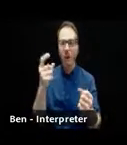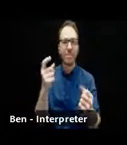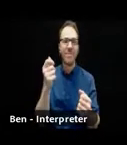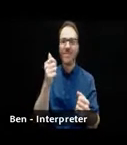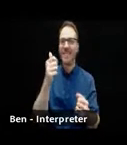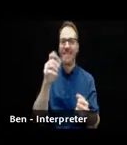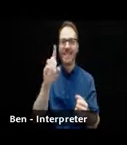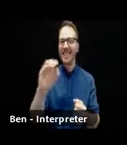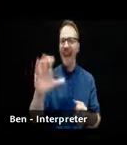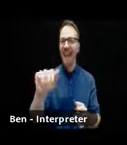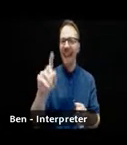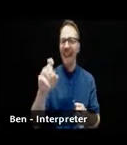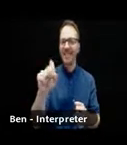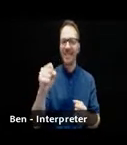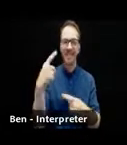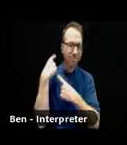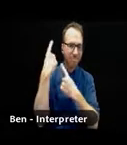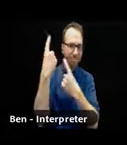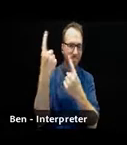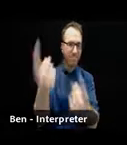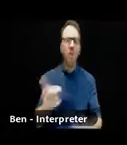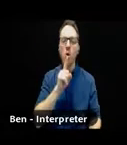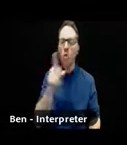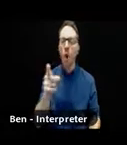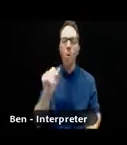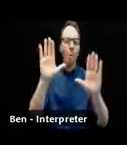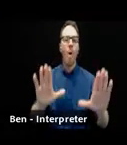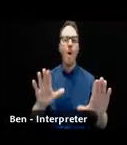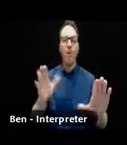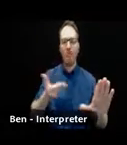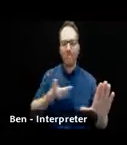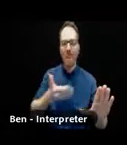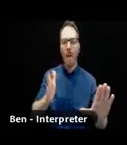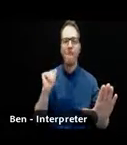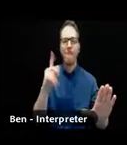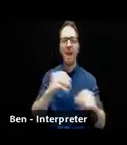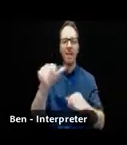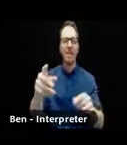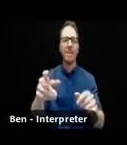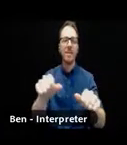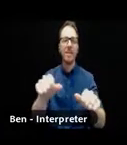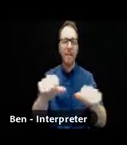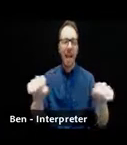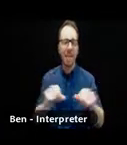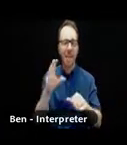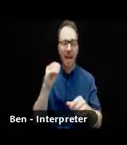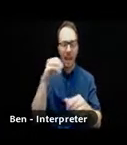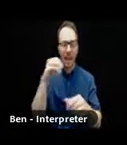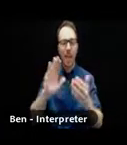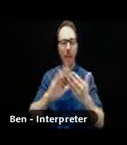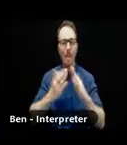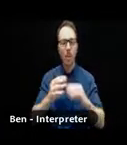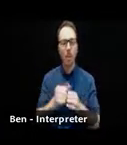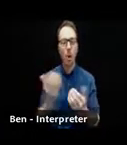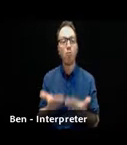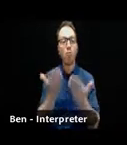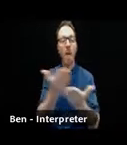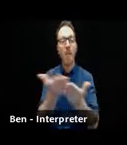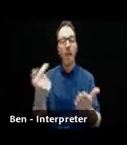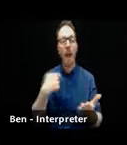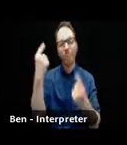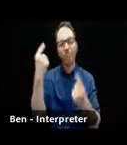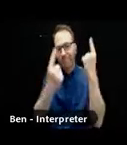And so it really is wonderful to be invited back into this space and into this community to bring the things that I've been thinking about